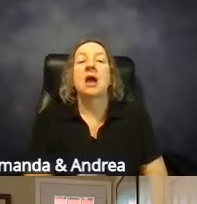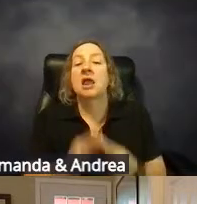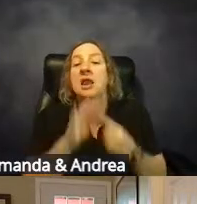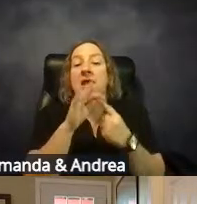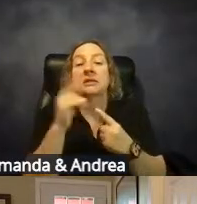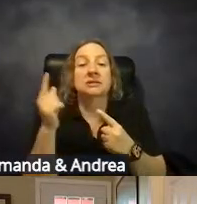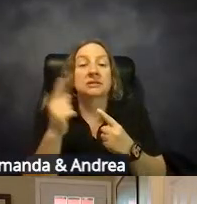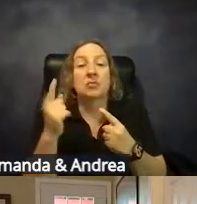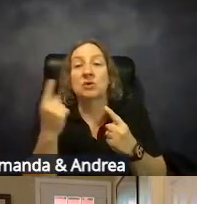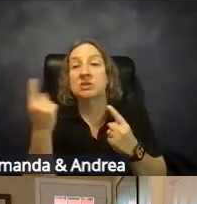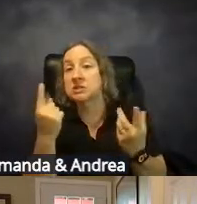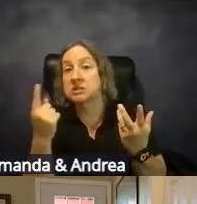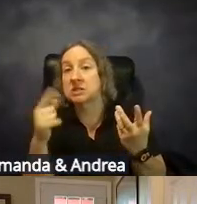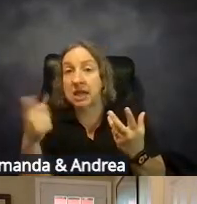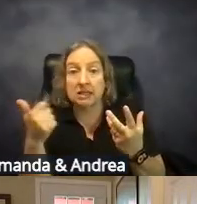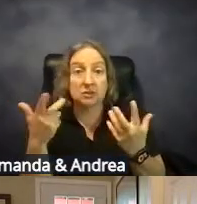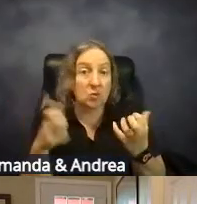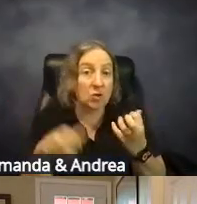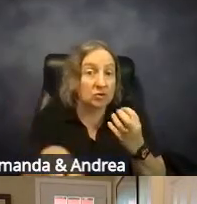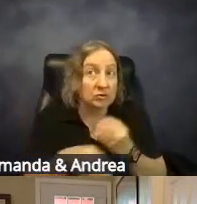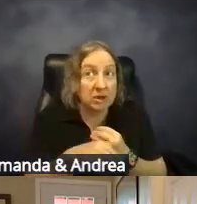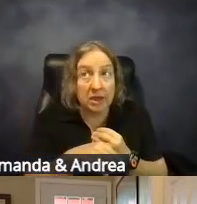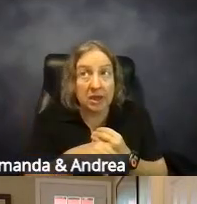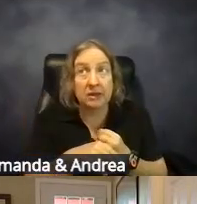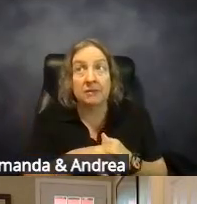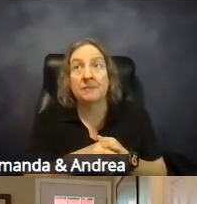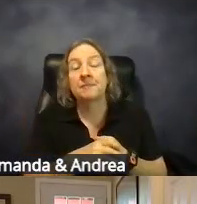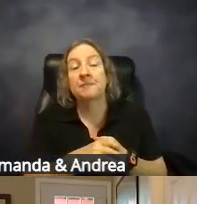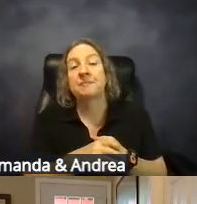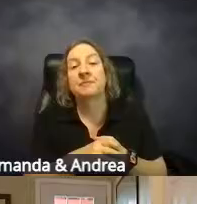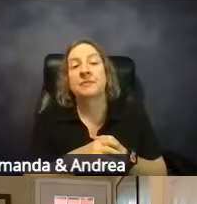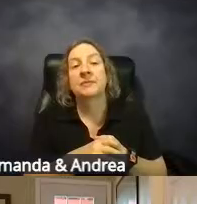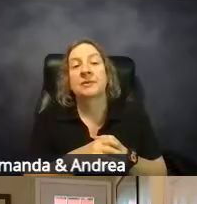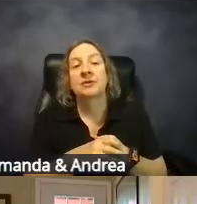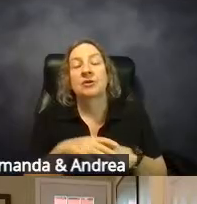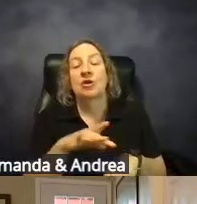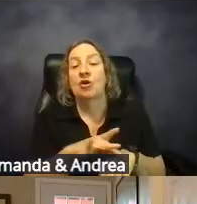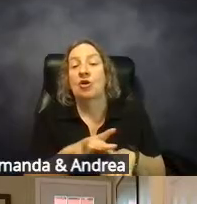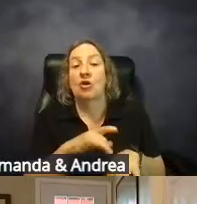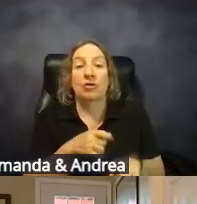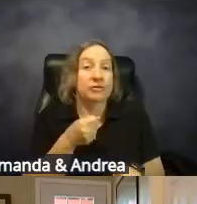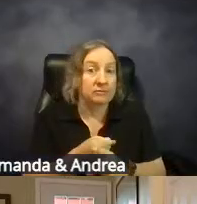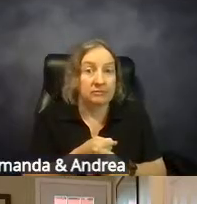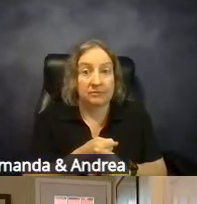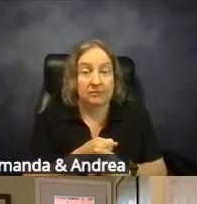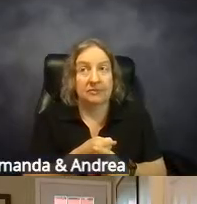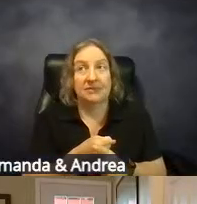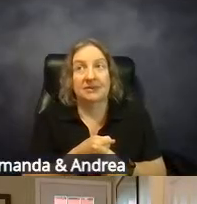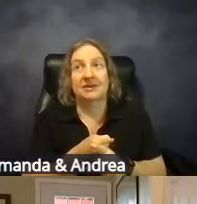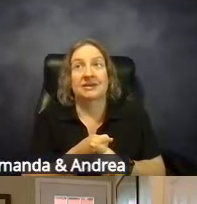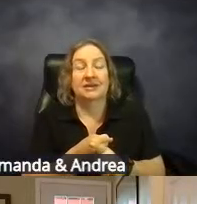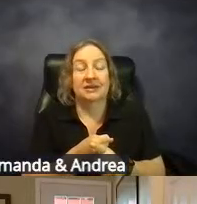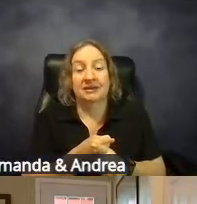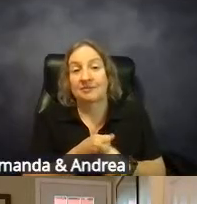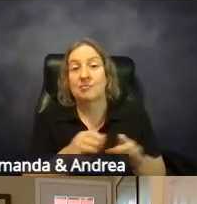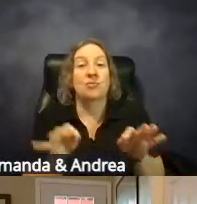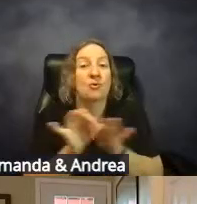has something else that they would like to say that is earth-shaking, piercing, or